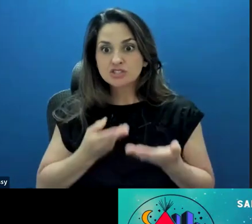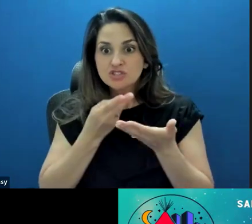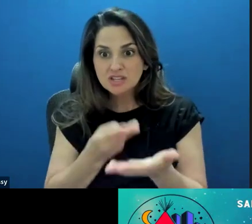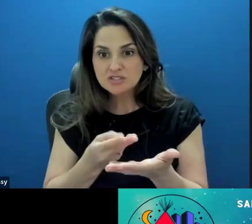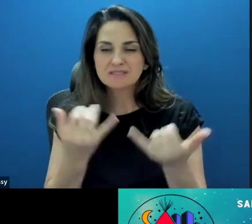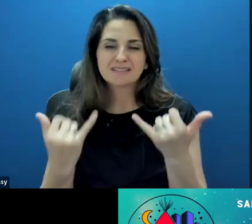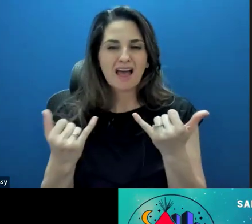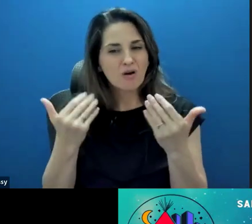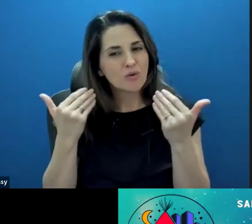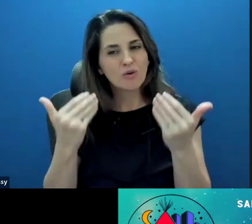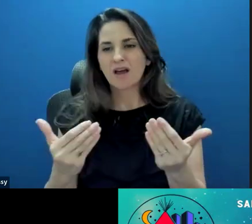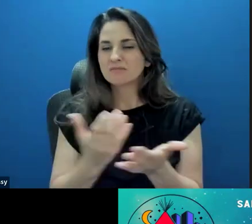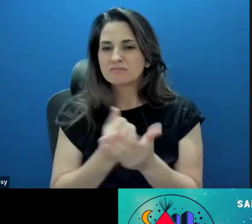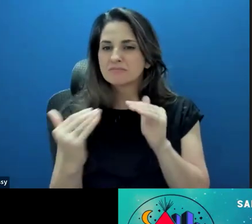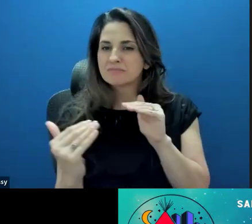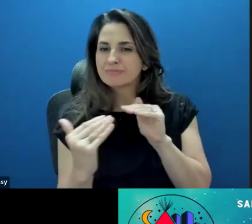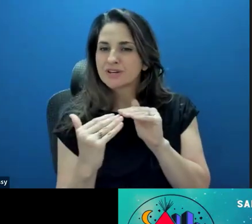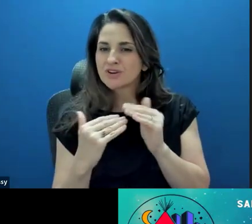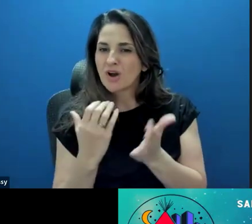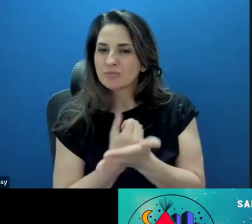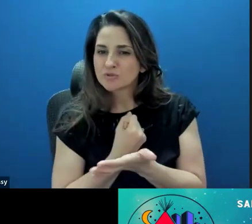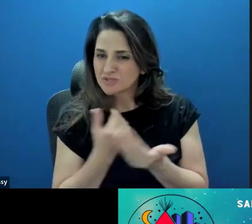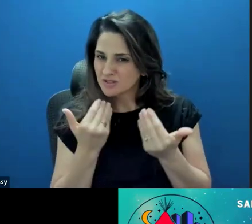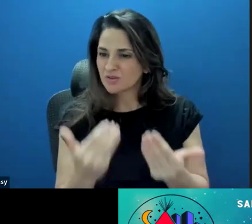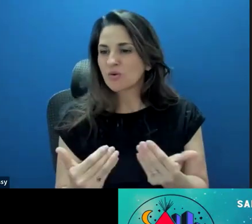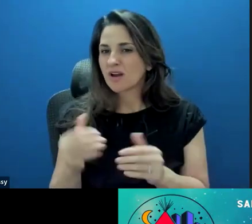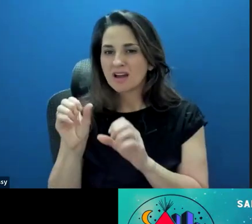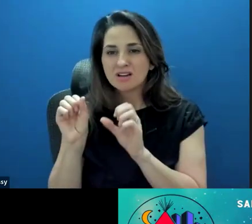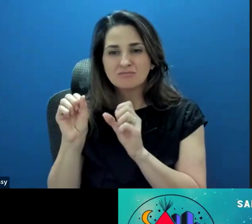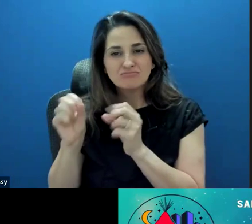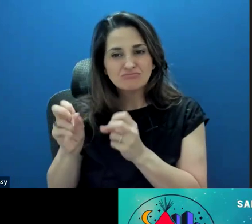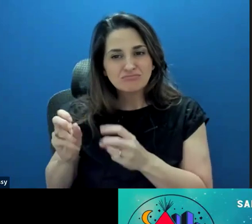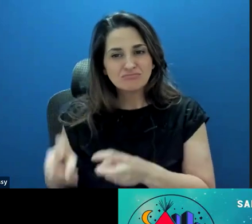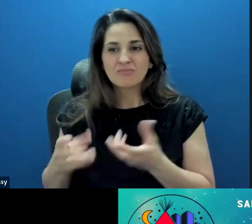peer-to-peer opportunity. So really, truly, the floor is yours.